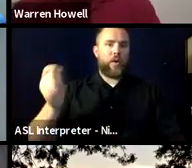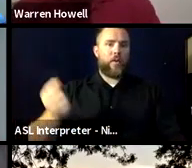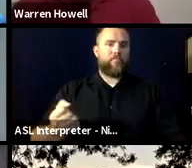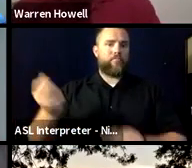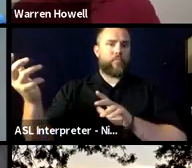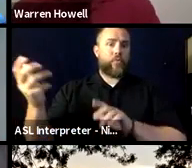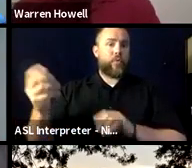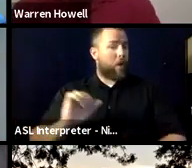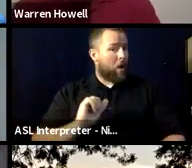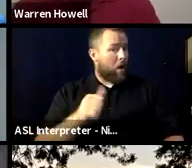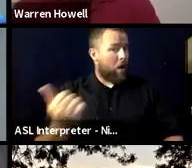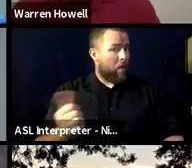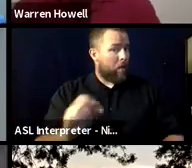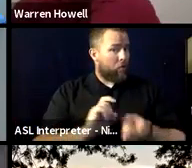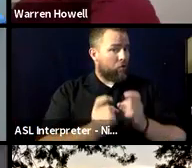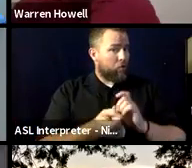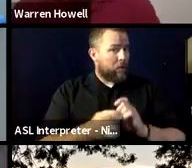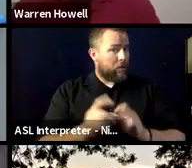changes?